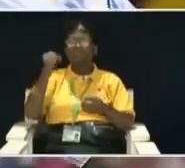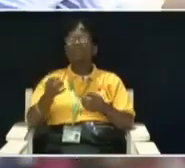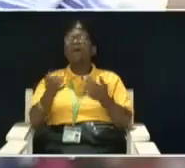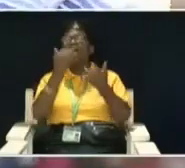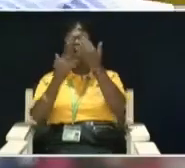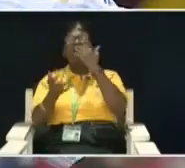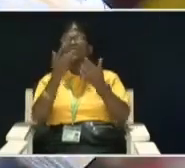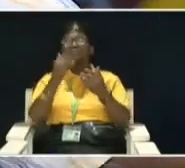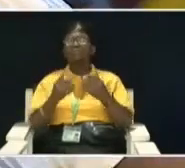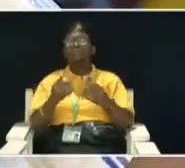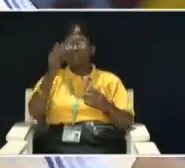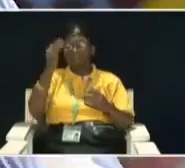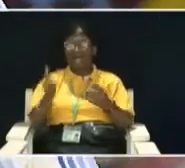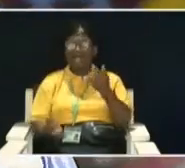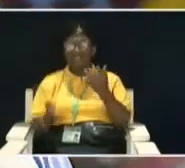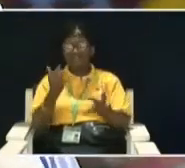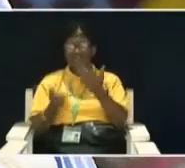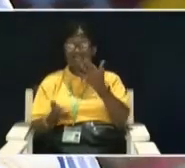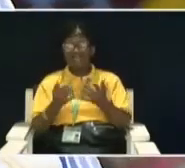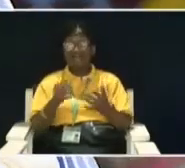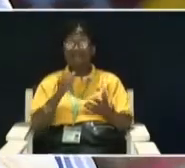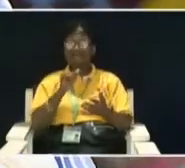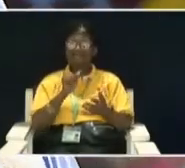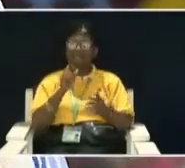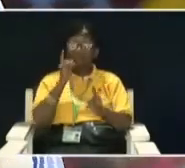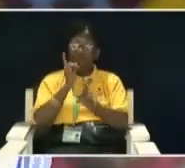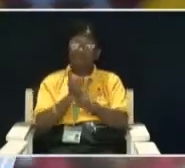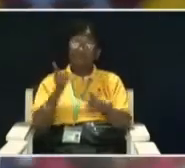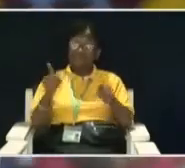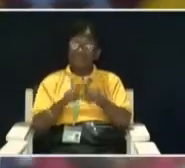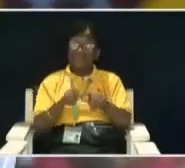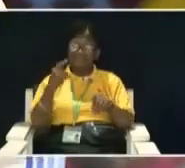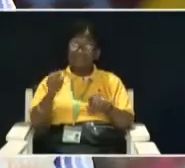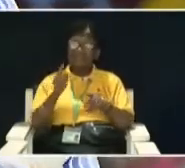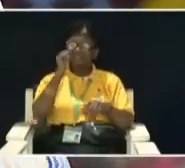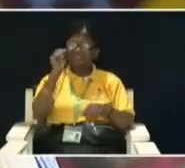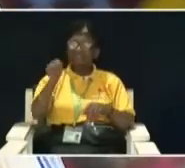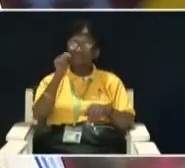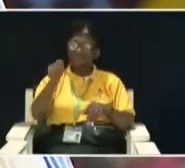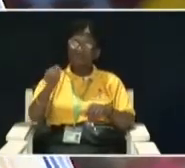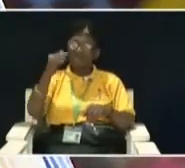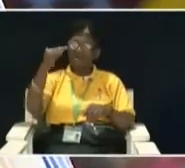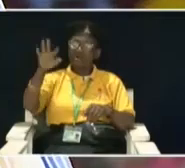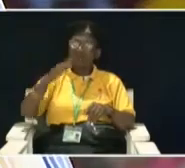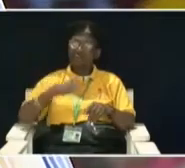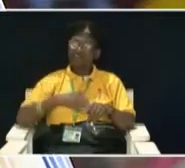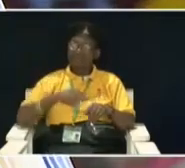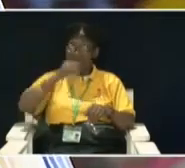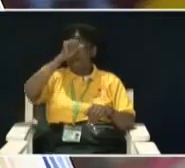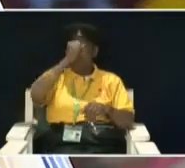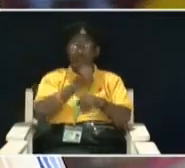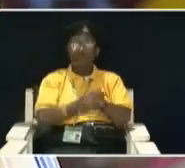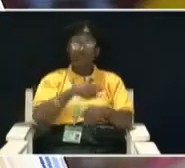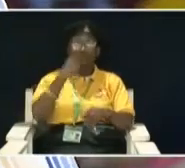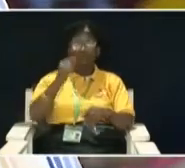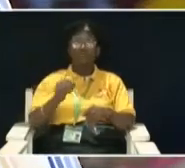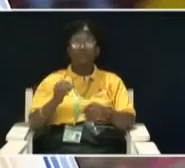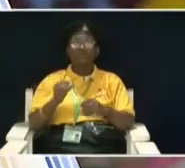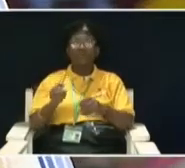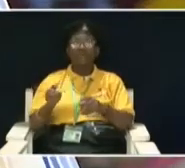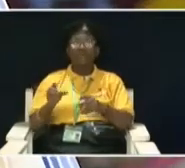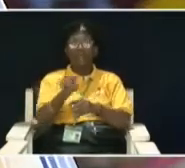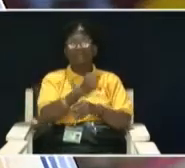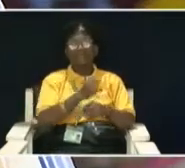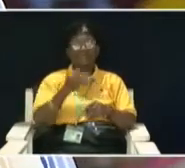Just like the testimony of my son, who partook of the Holy Communion yesterday, I